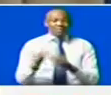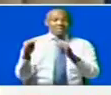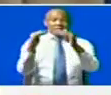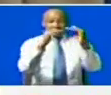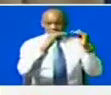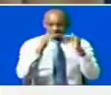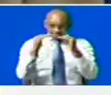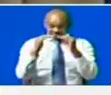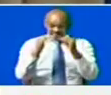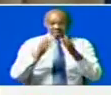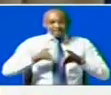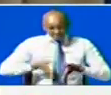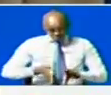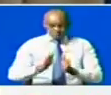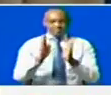democracies are born